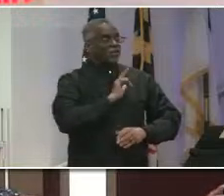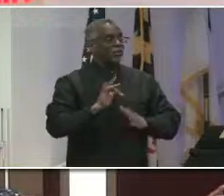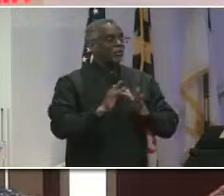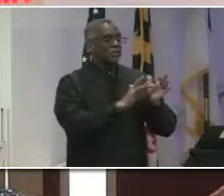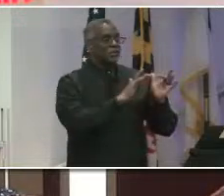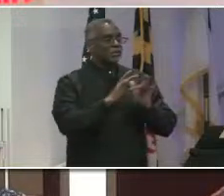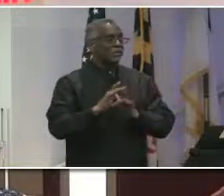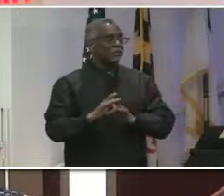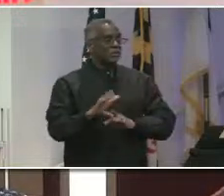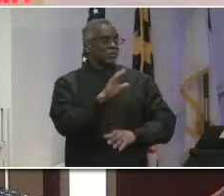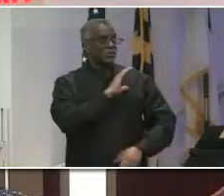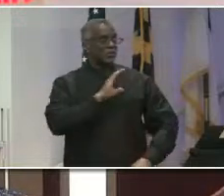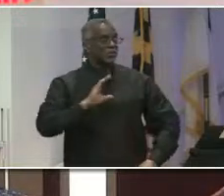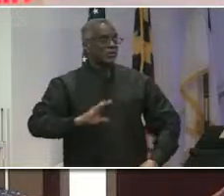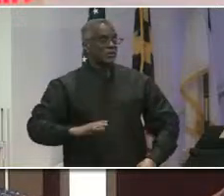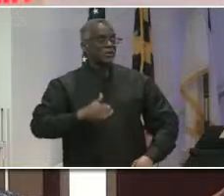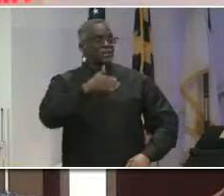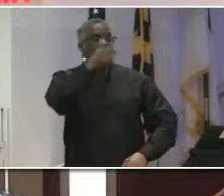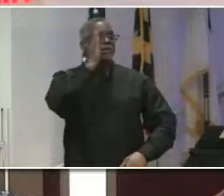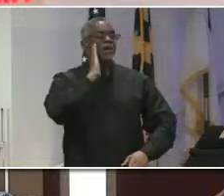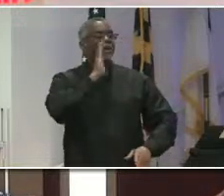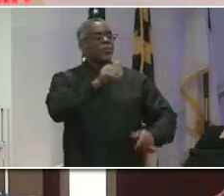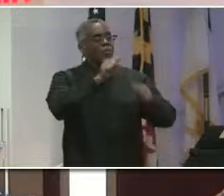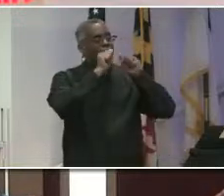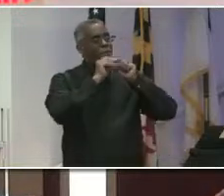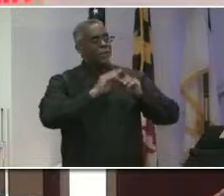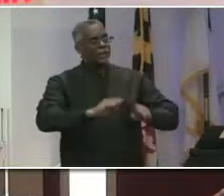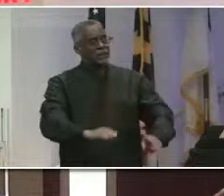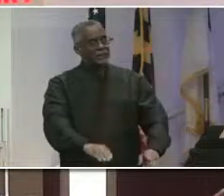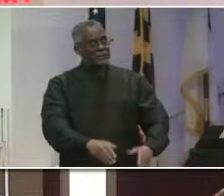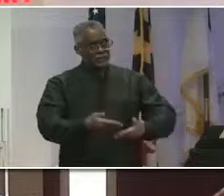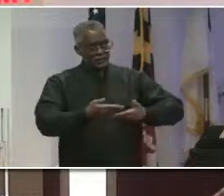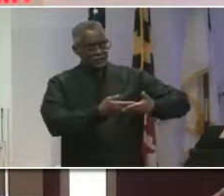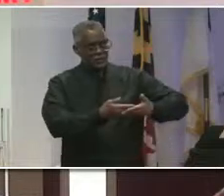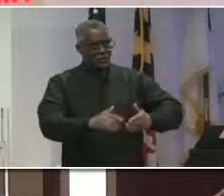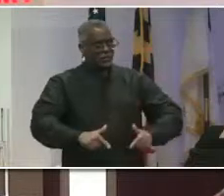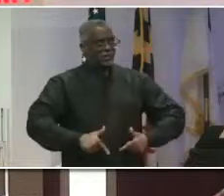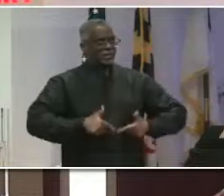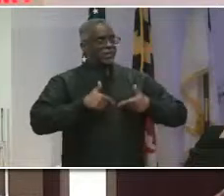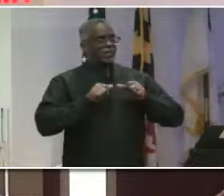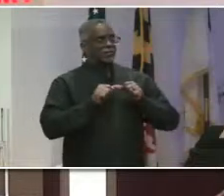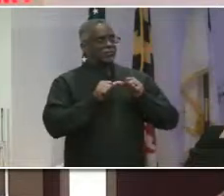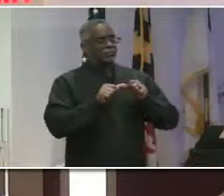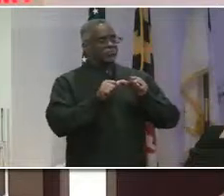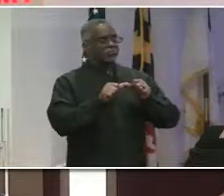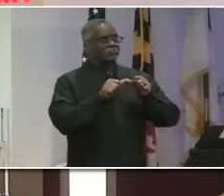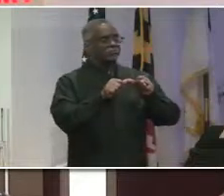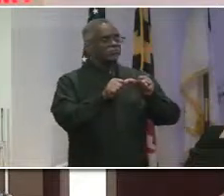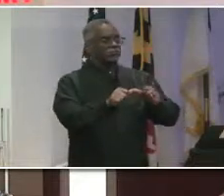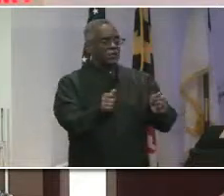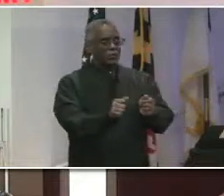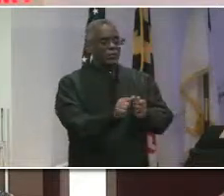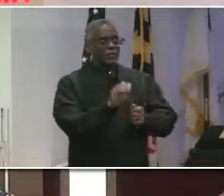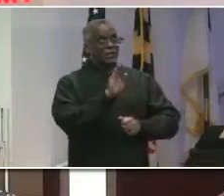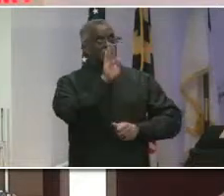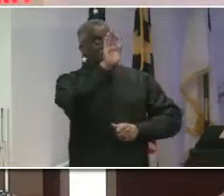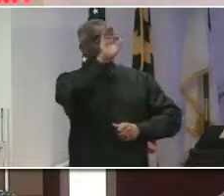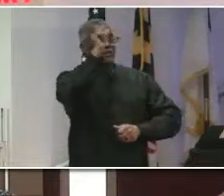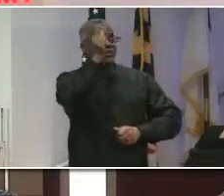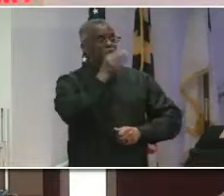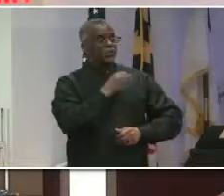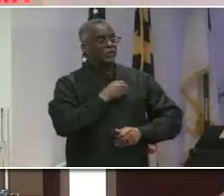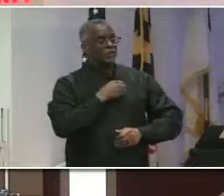grant unto Kyra the constant and continual replenishment of his grace, that he